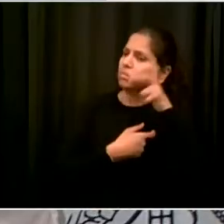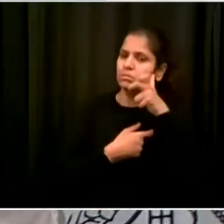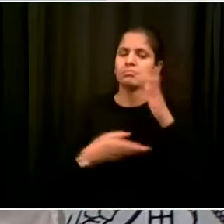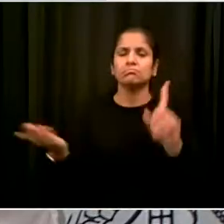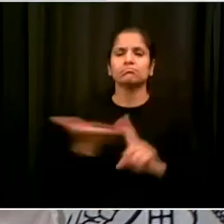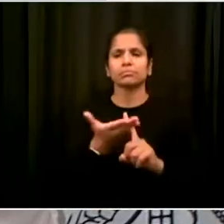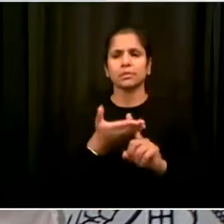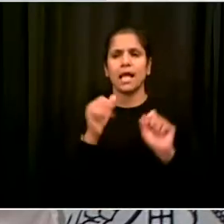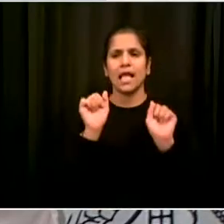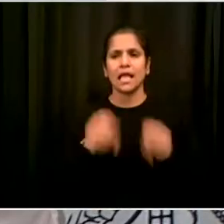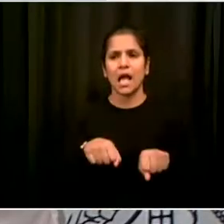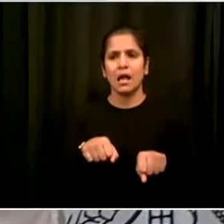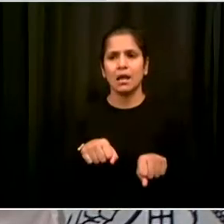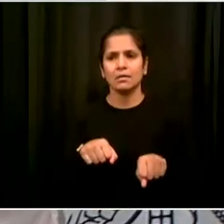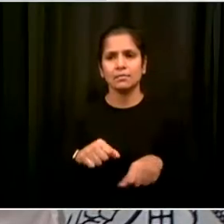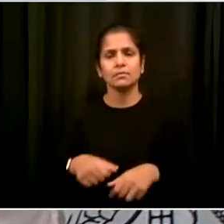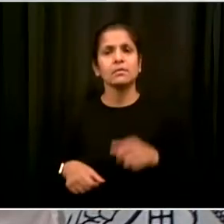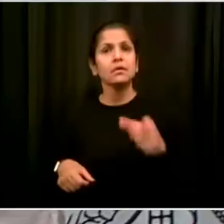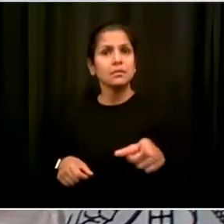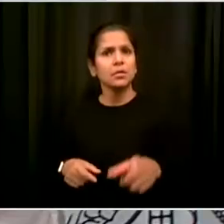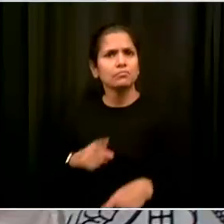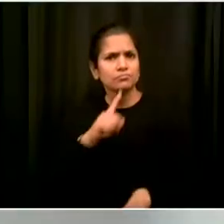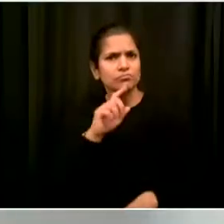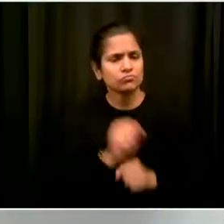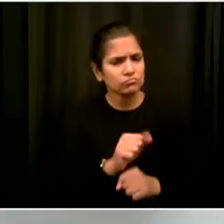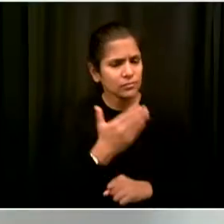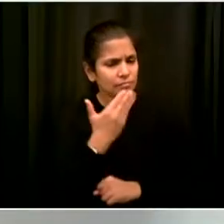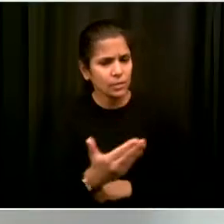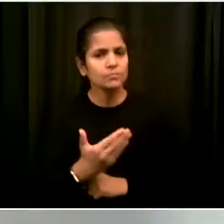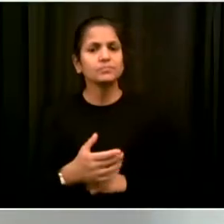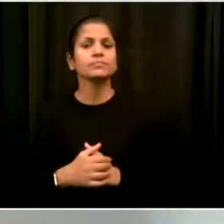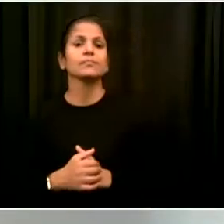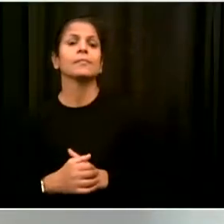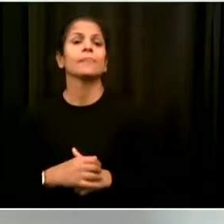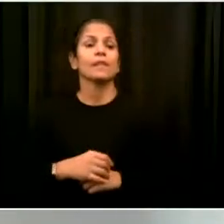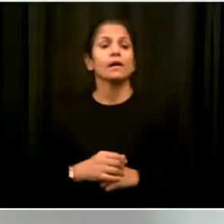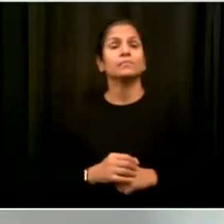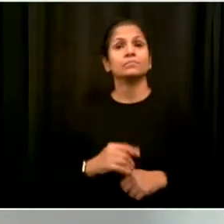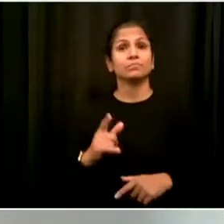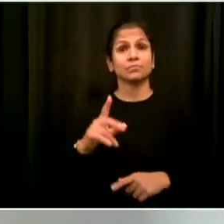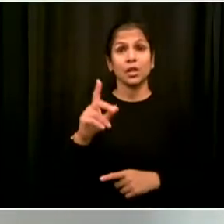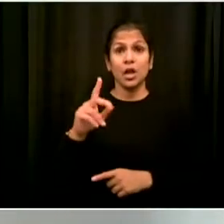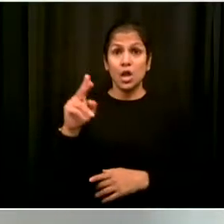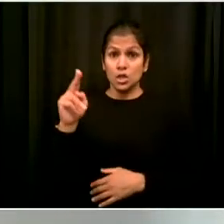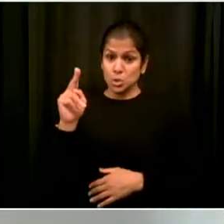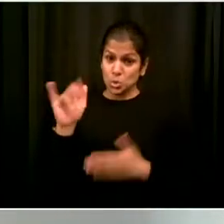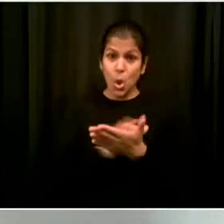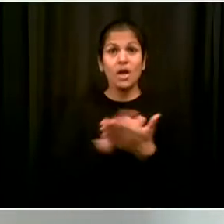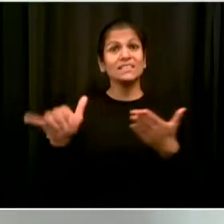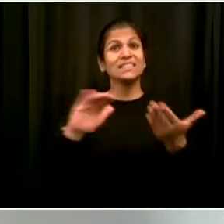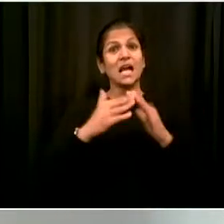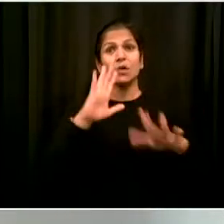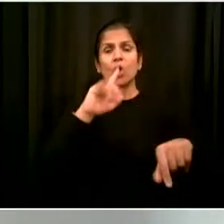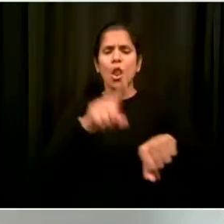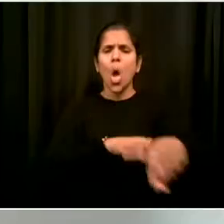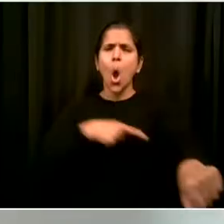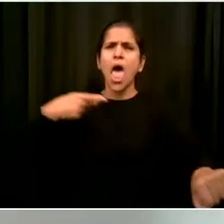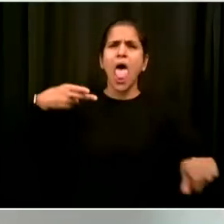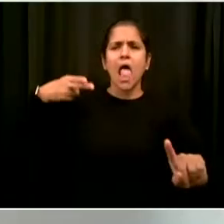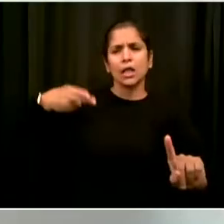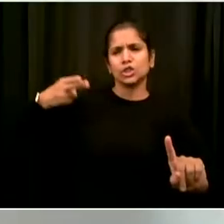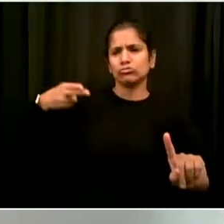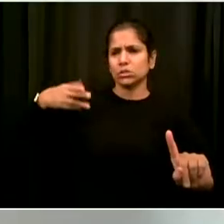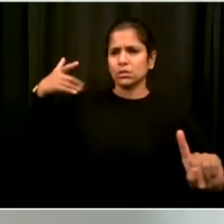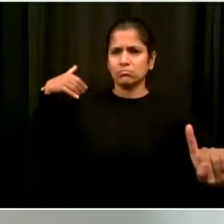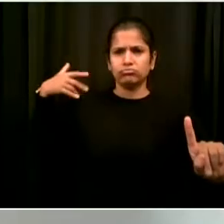Yeah, thank you very much. We have a long experience working, everywhere around the world, everywhere around the city in